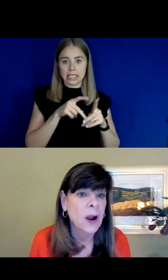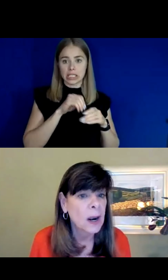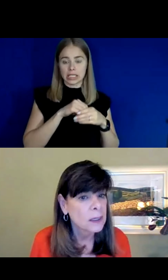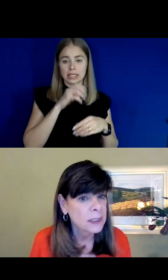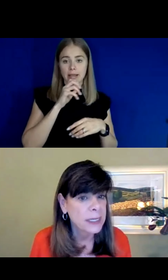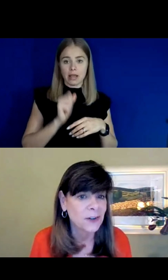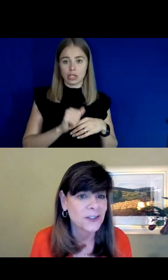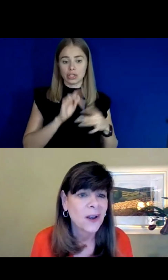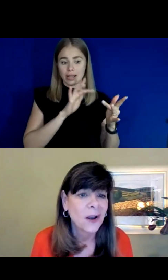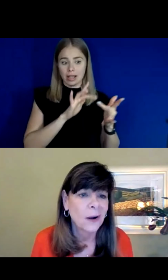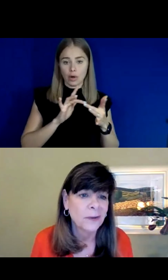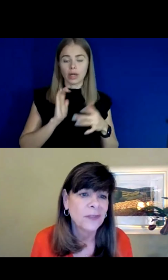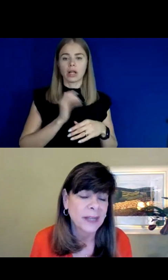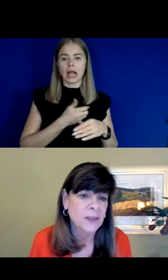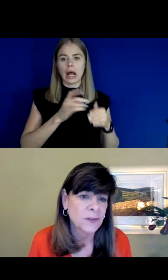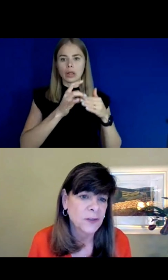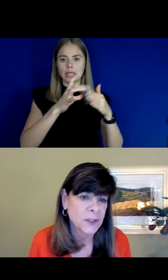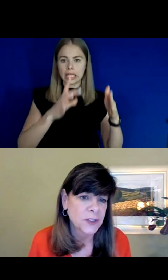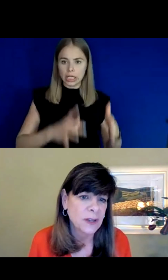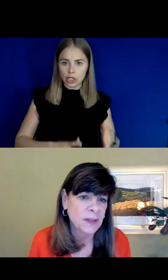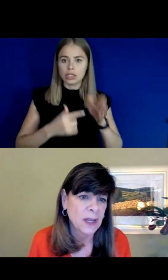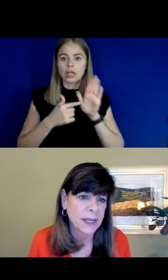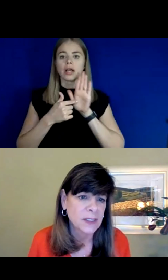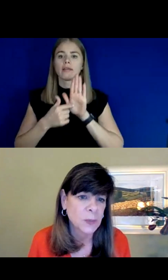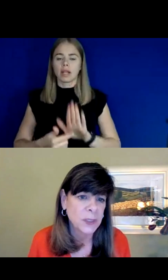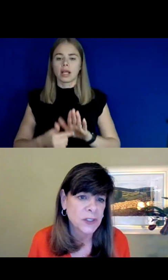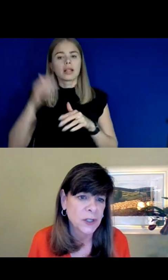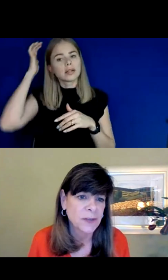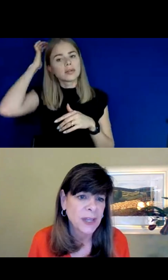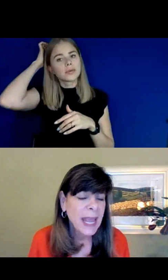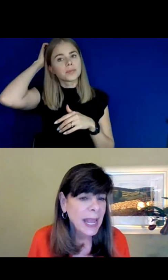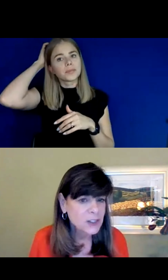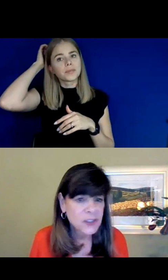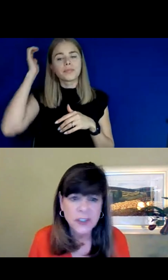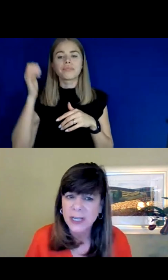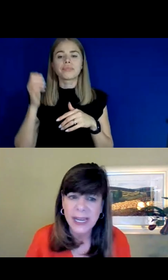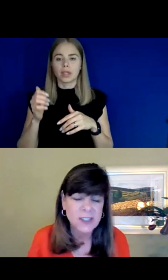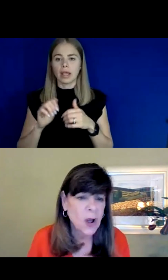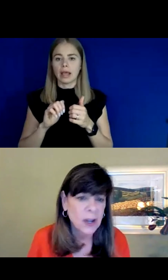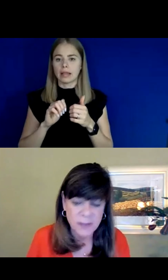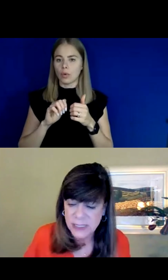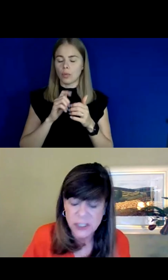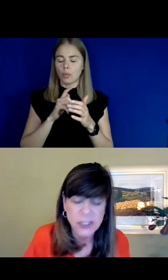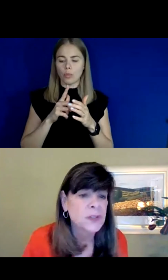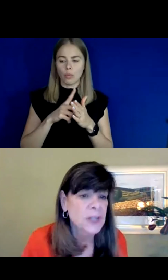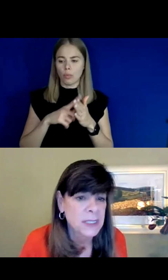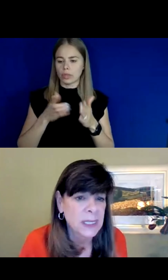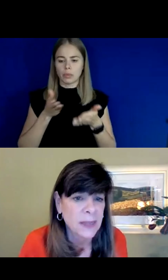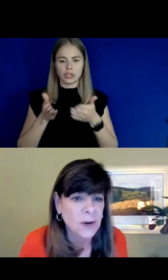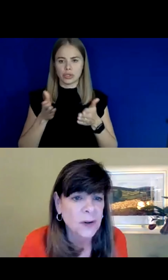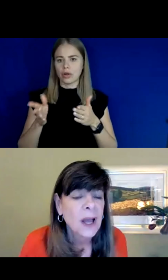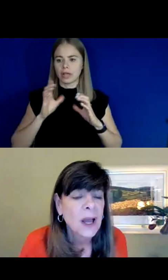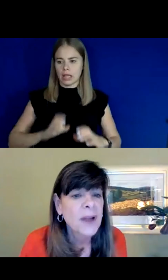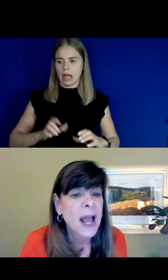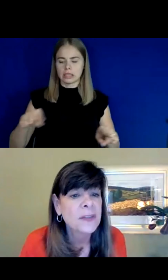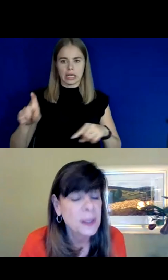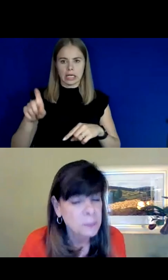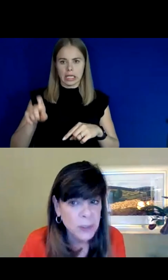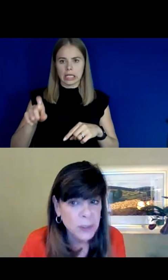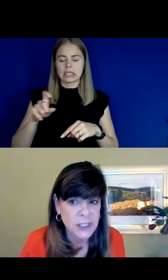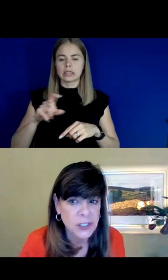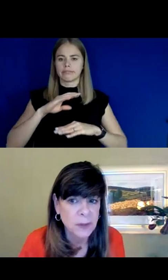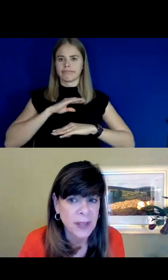that our leaders are reflecting the diversity of the clients we serve. And certainly as all of these issues come together